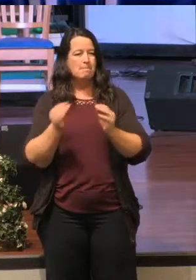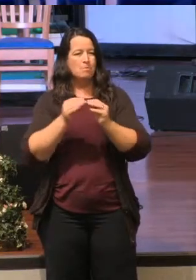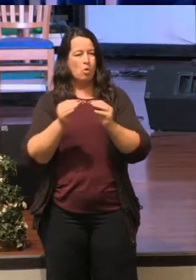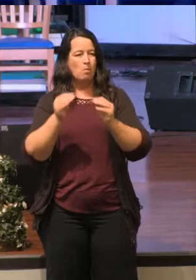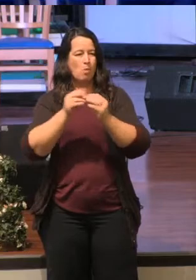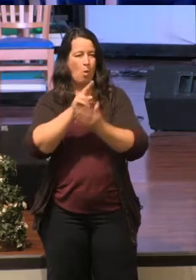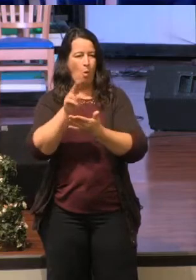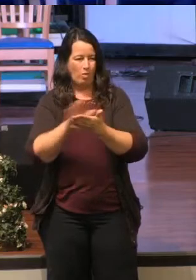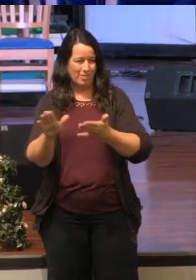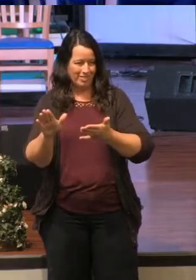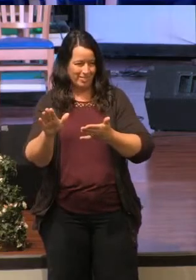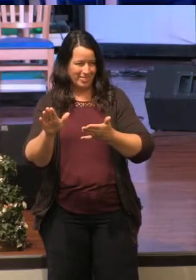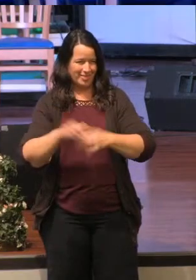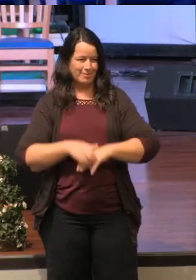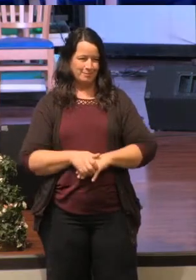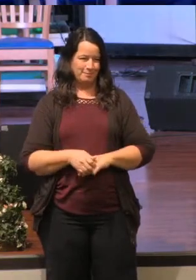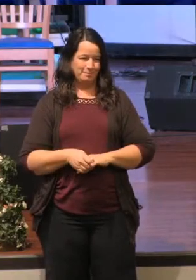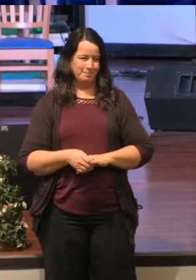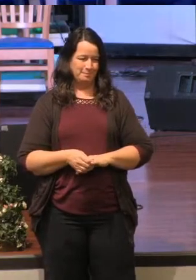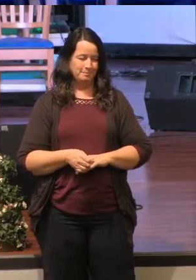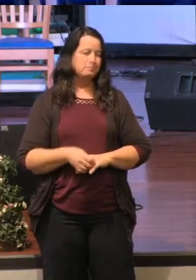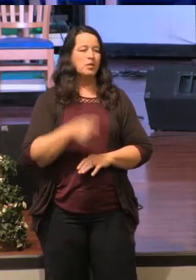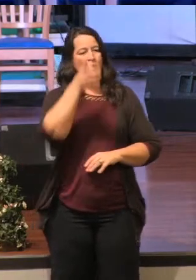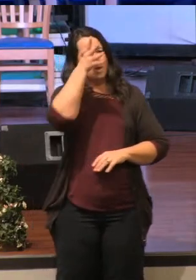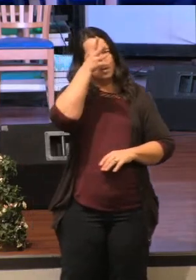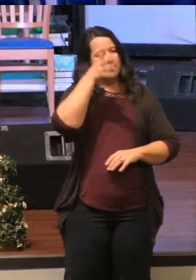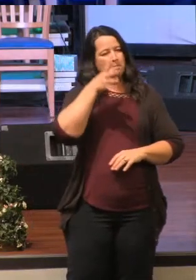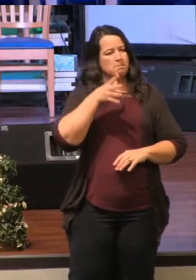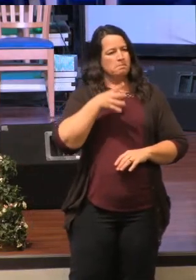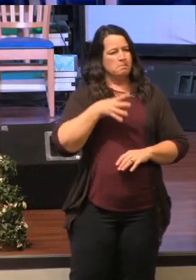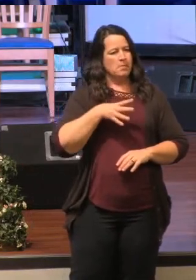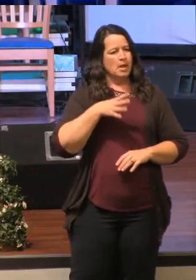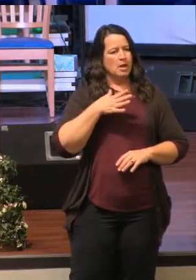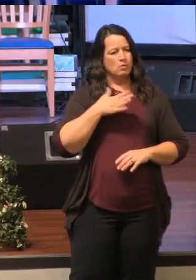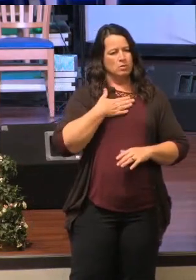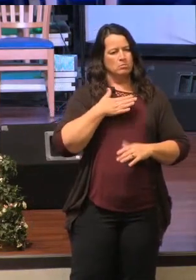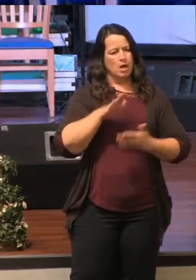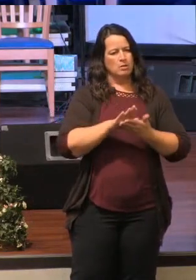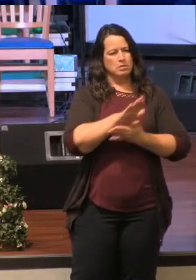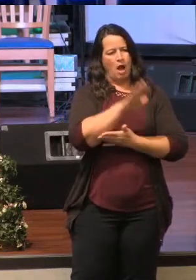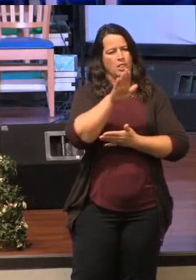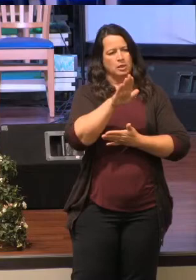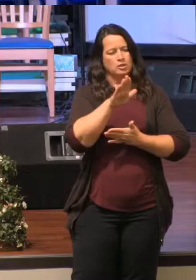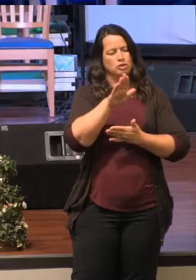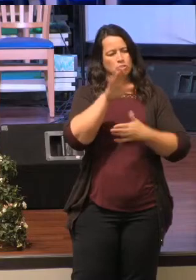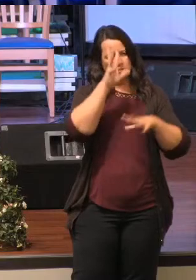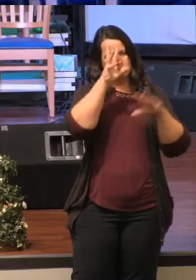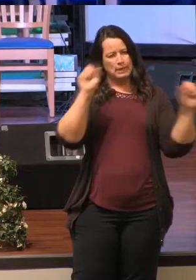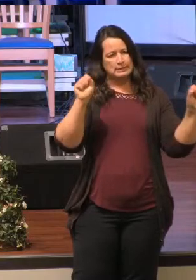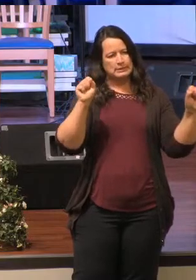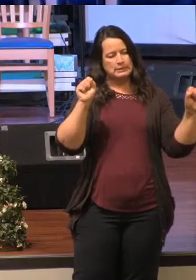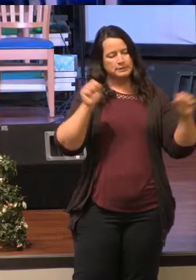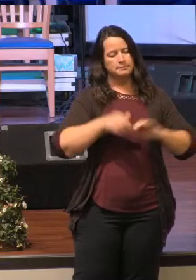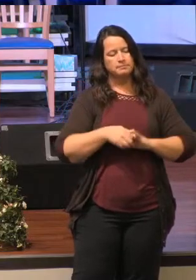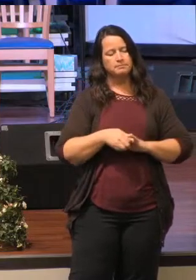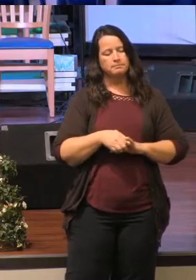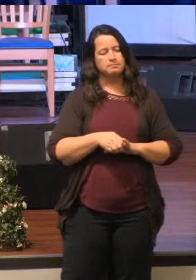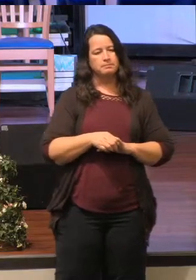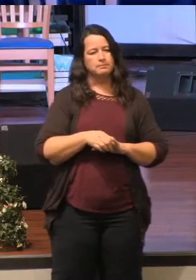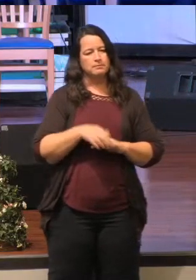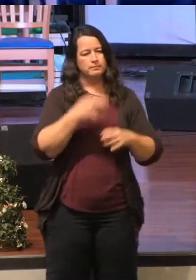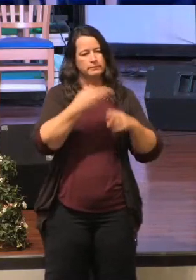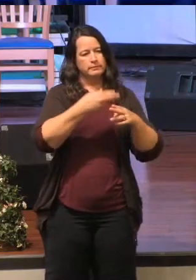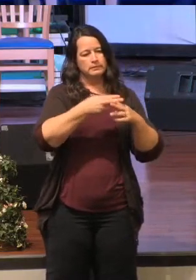president. Why do I share sometimes what others say? Because, you know, they're learned men. We learned this past week there are some learned men who deceived